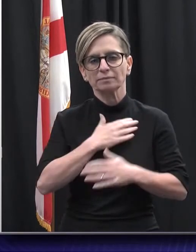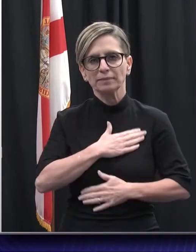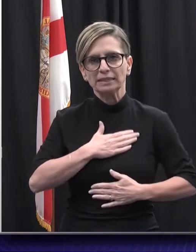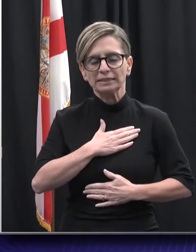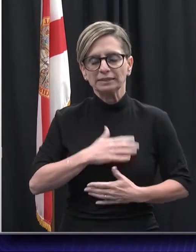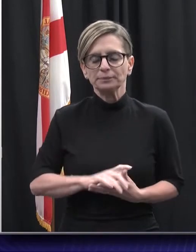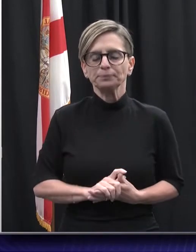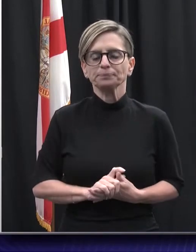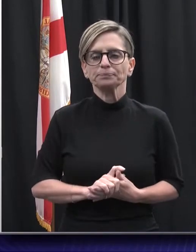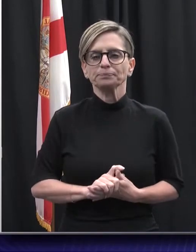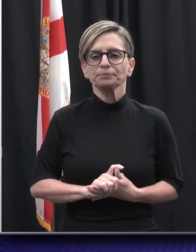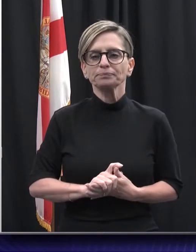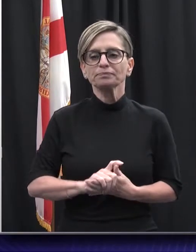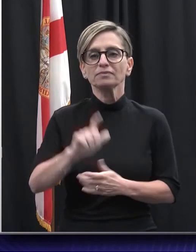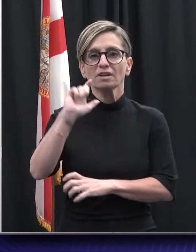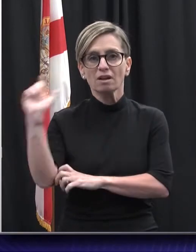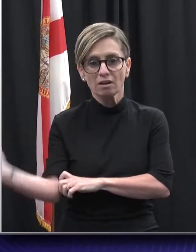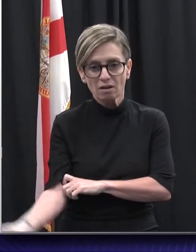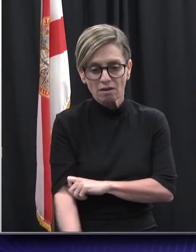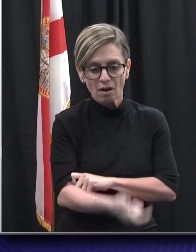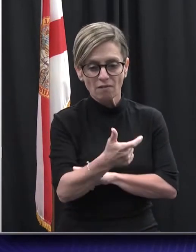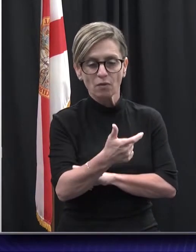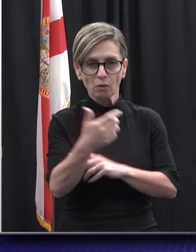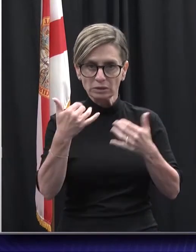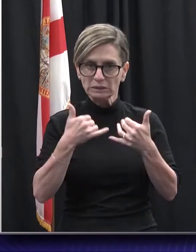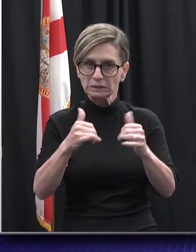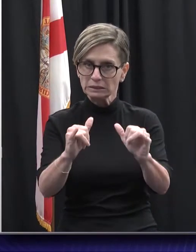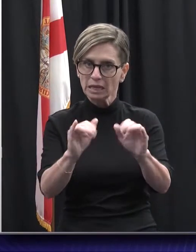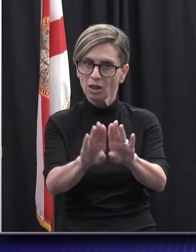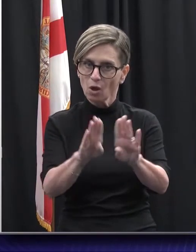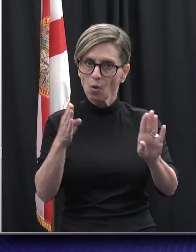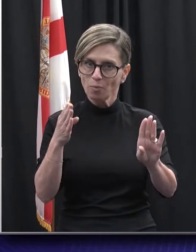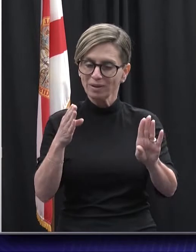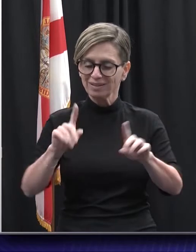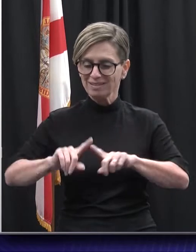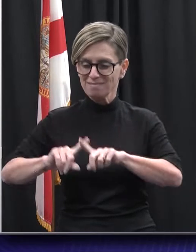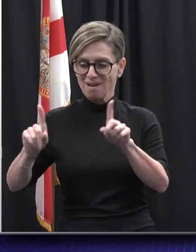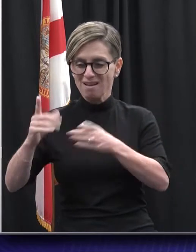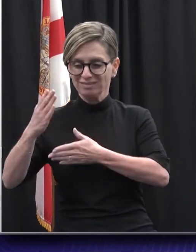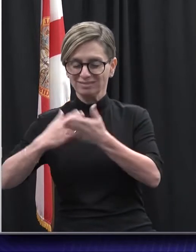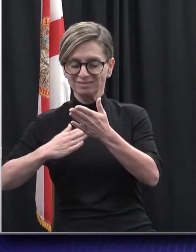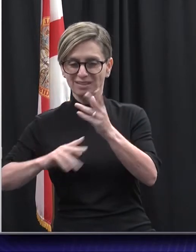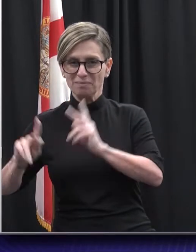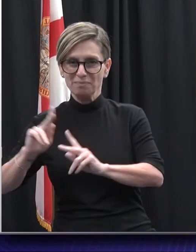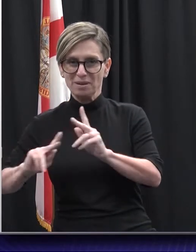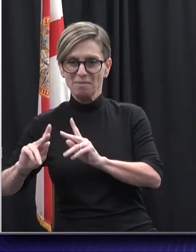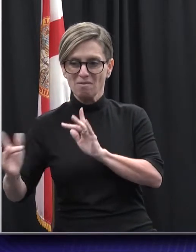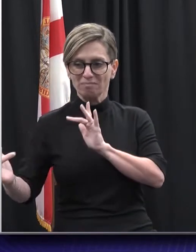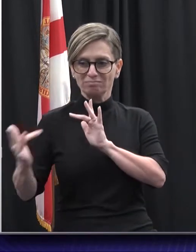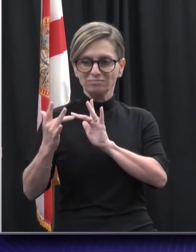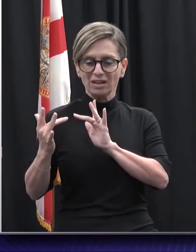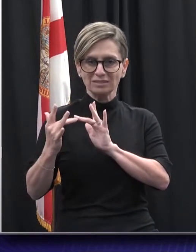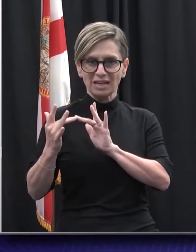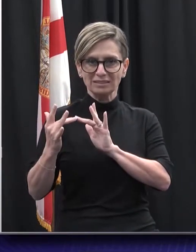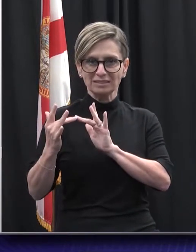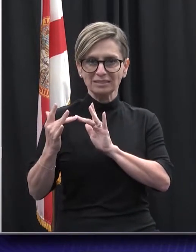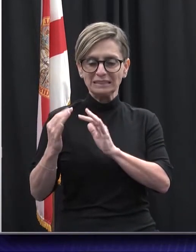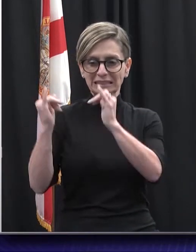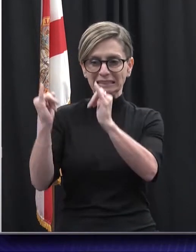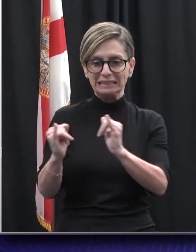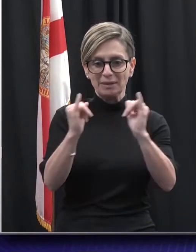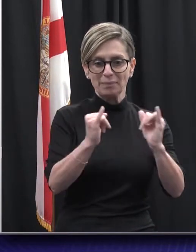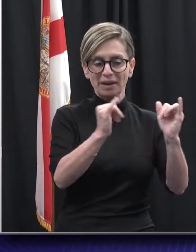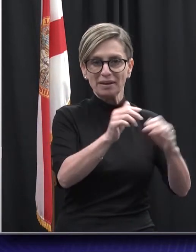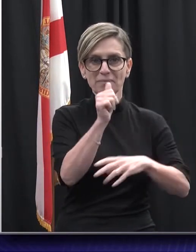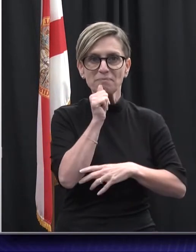Golf courses are remaining open. However, I've also had calls, and an independent private course, we cannot